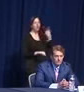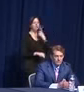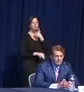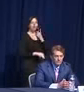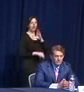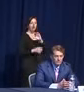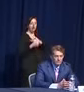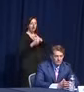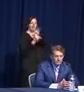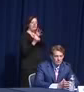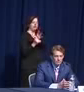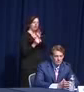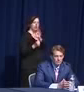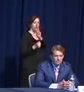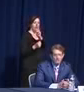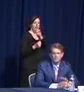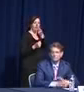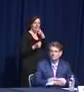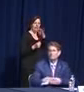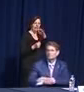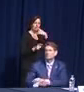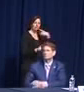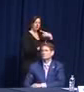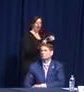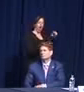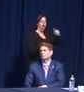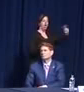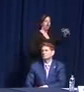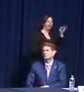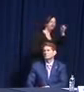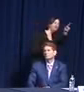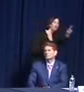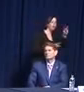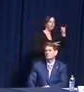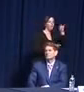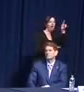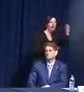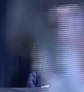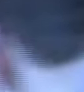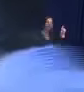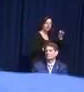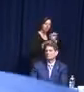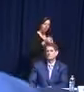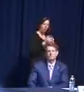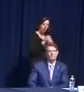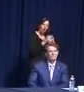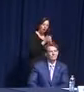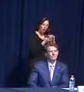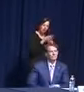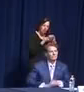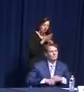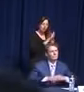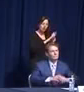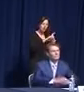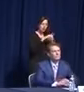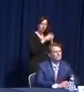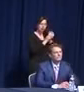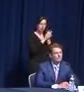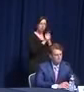potentially concerned about. It's also a lot of other viruses that might be circulating too.